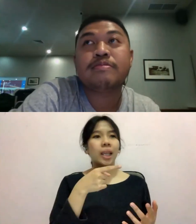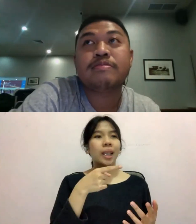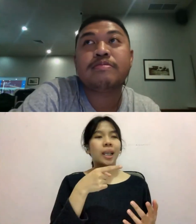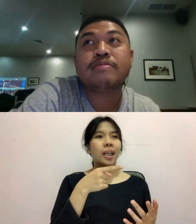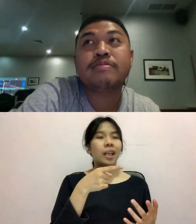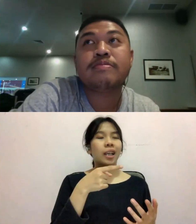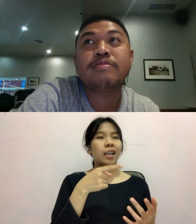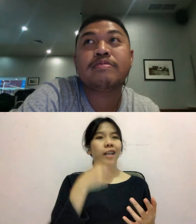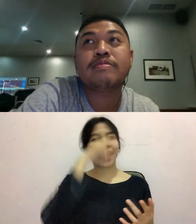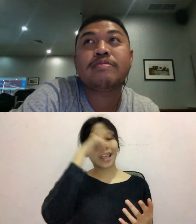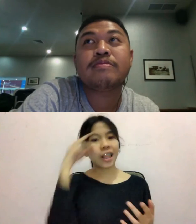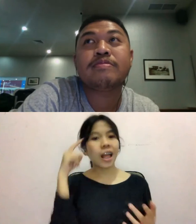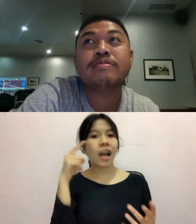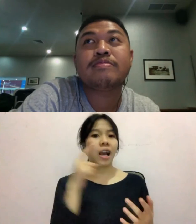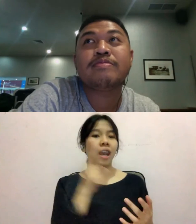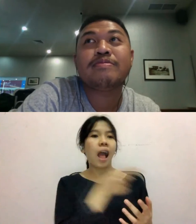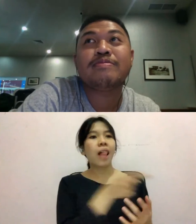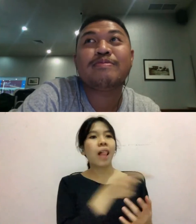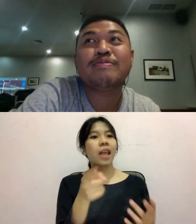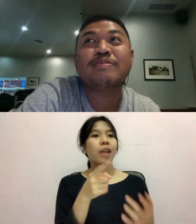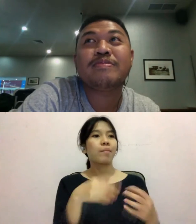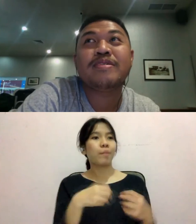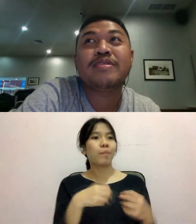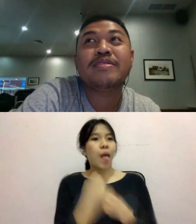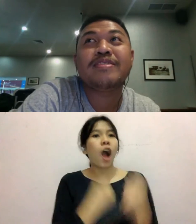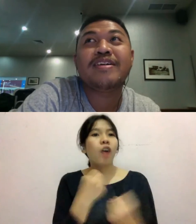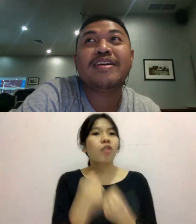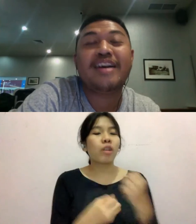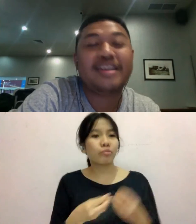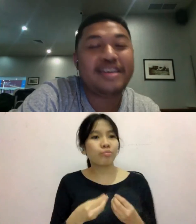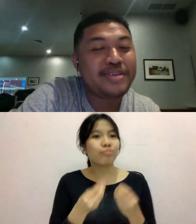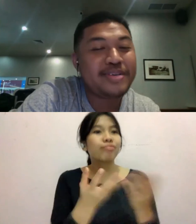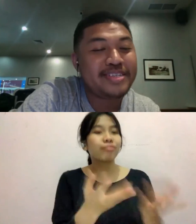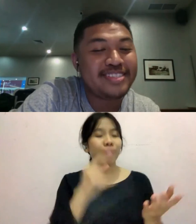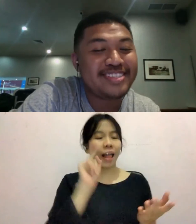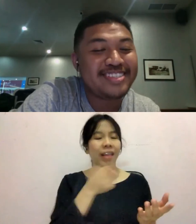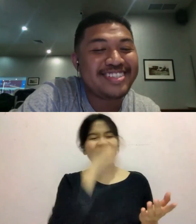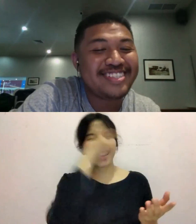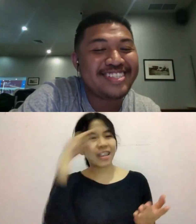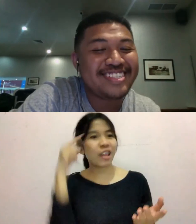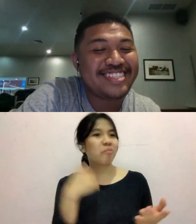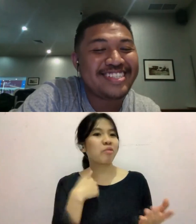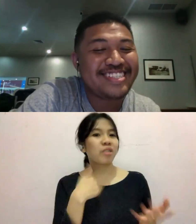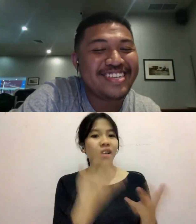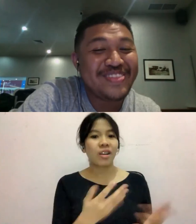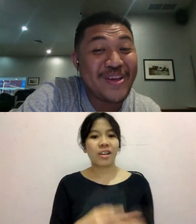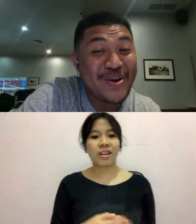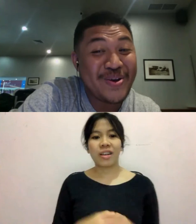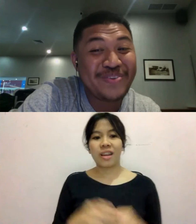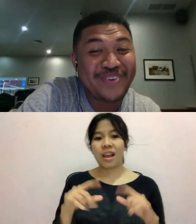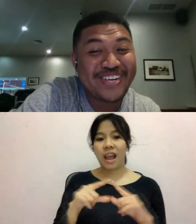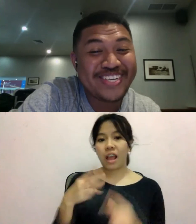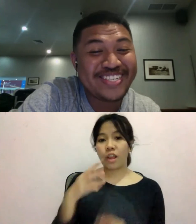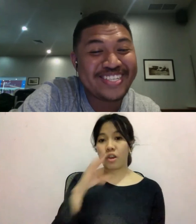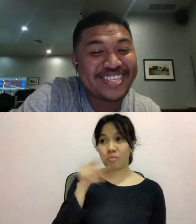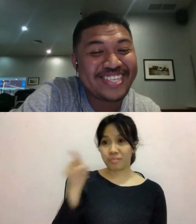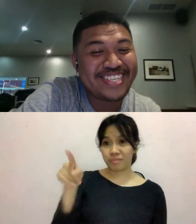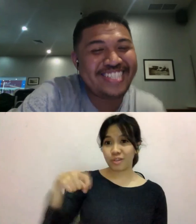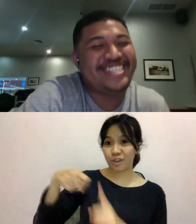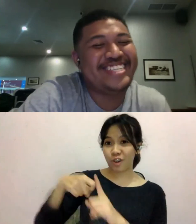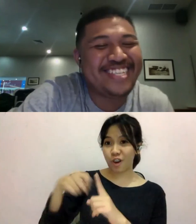you have done for yourself? Okay. Allegra? Khozy wants to start first. No, you first.